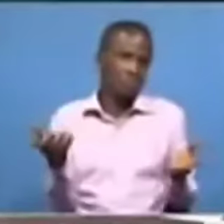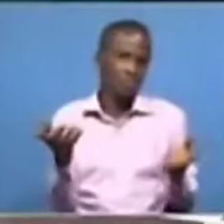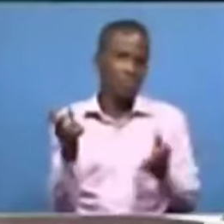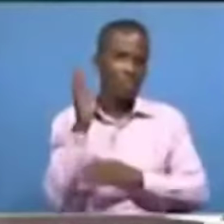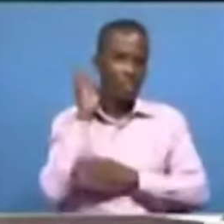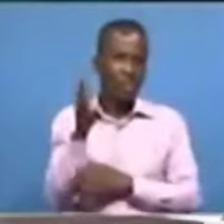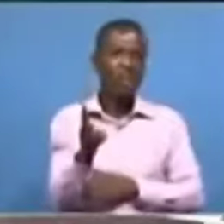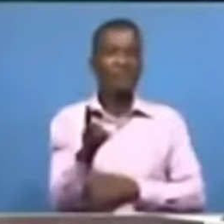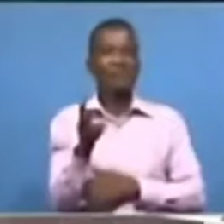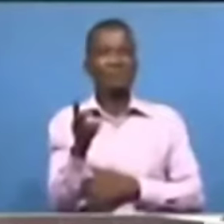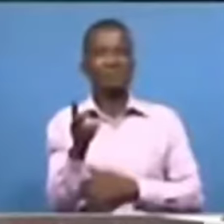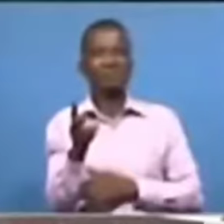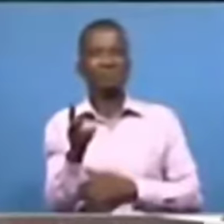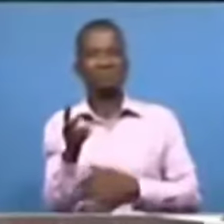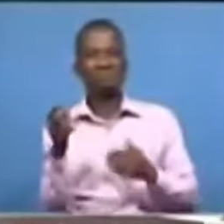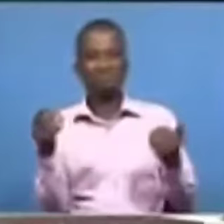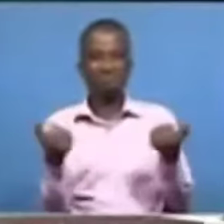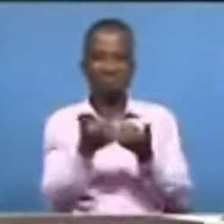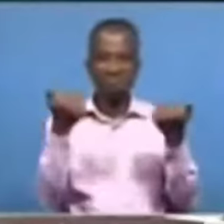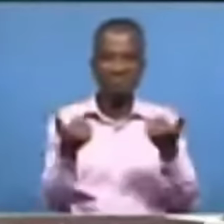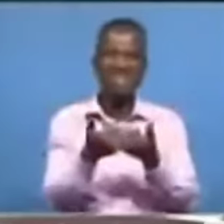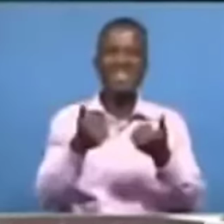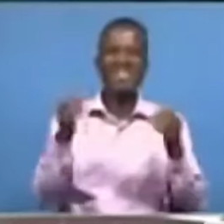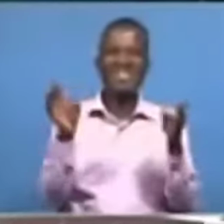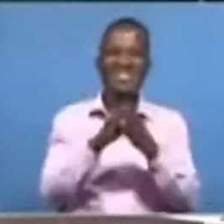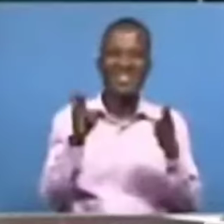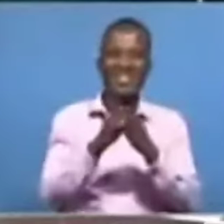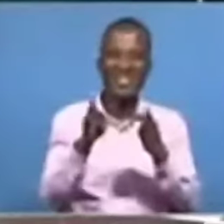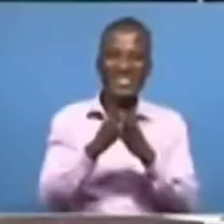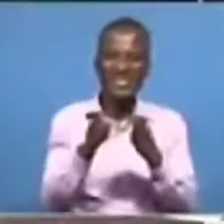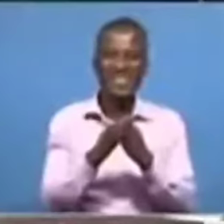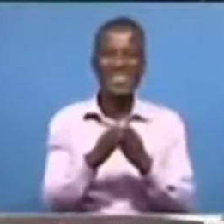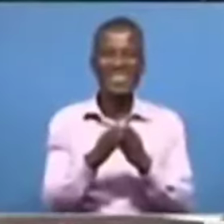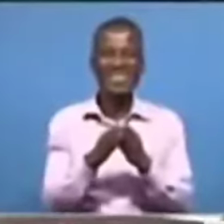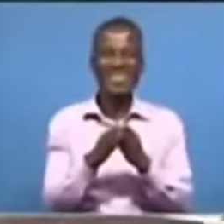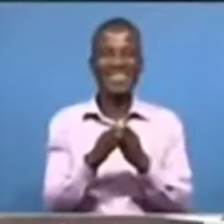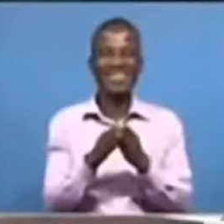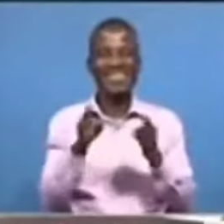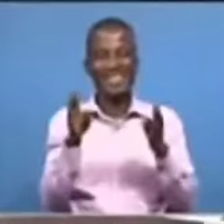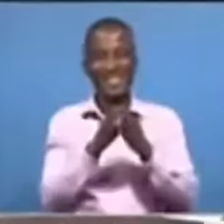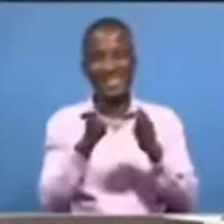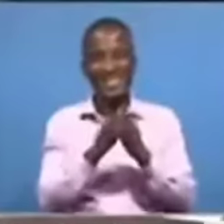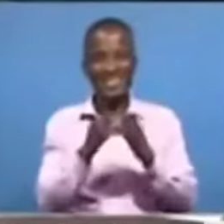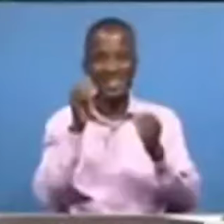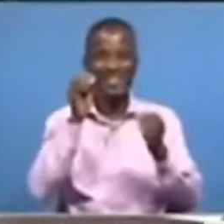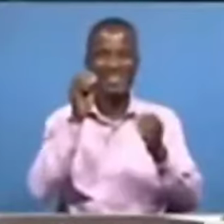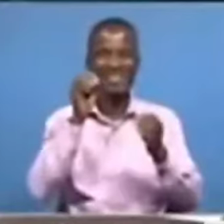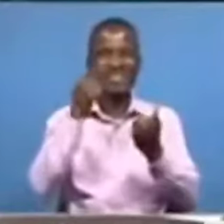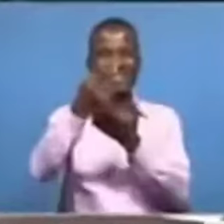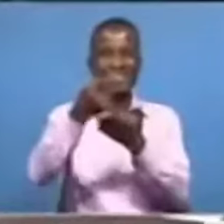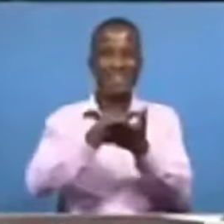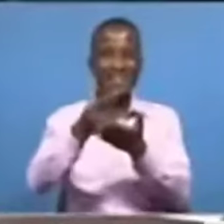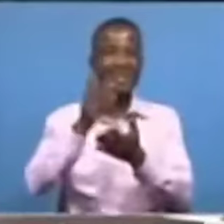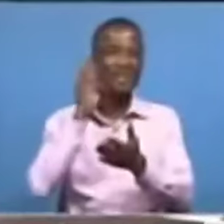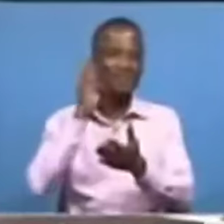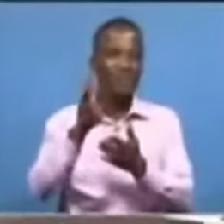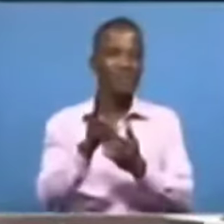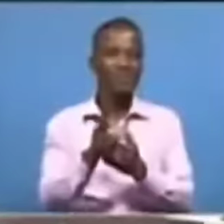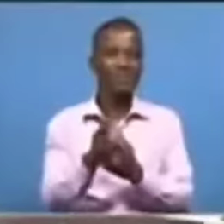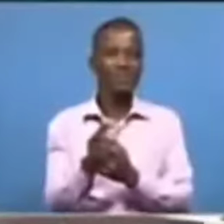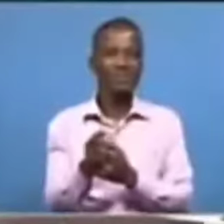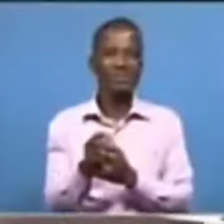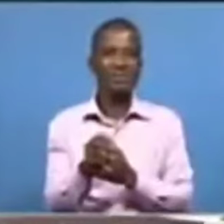will be engaging you in the media, and we'll be sharing with you the content of counsel for the petitioner's written submissions.